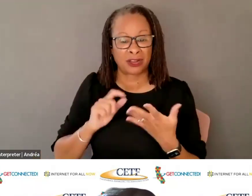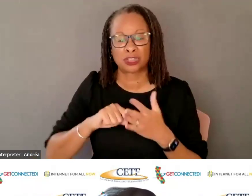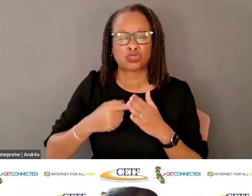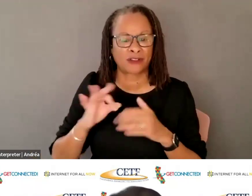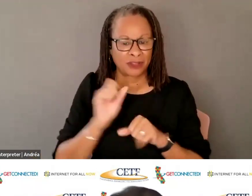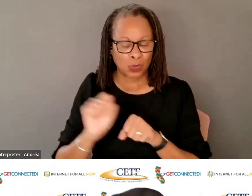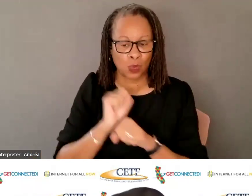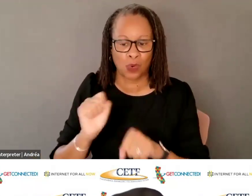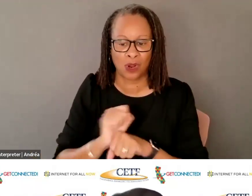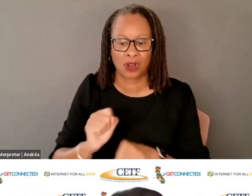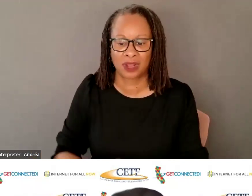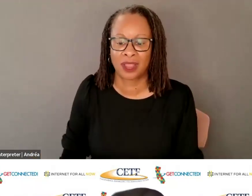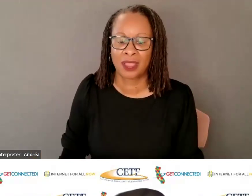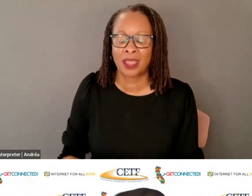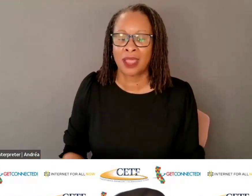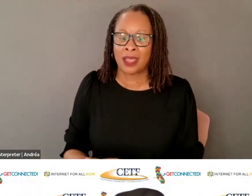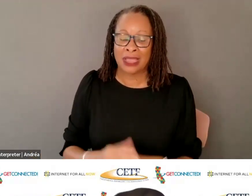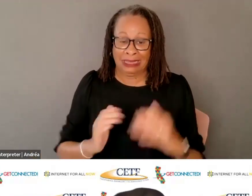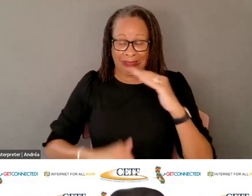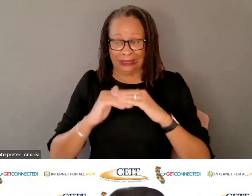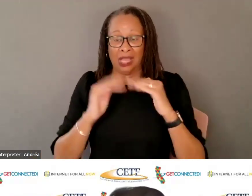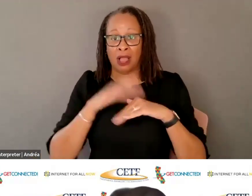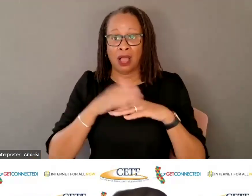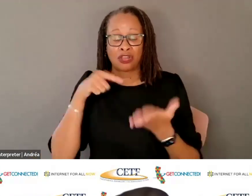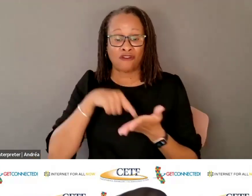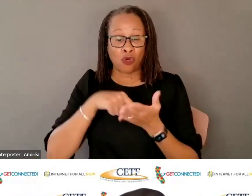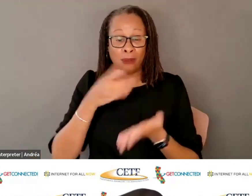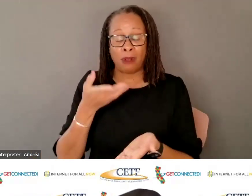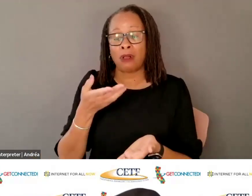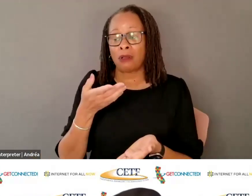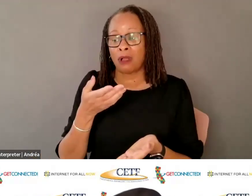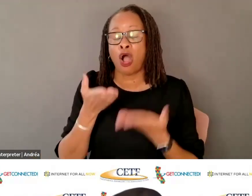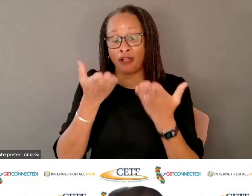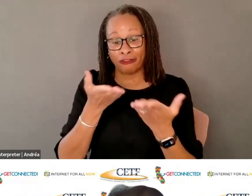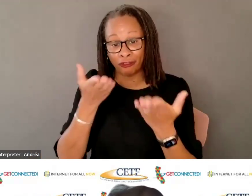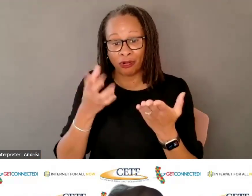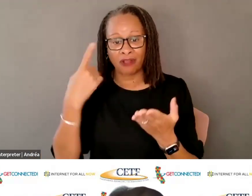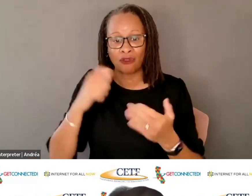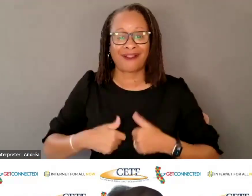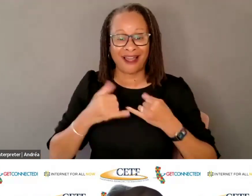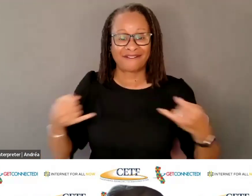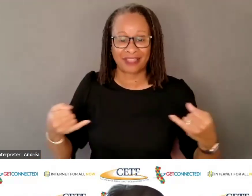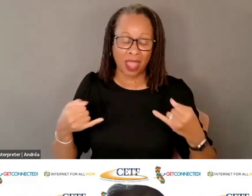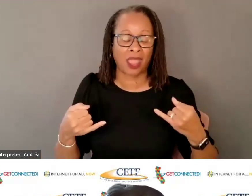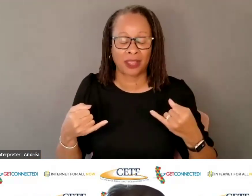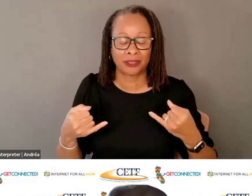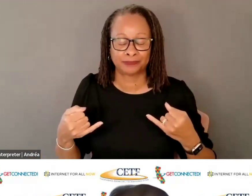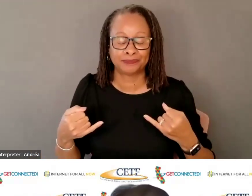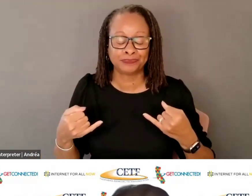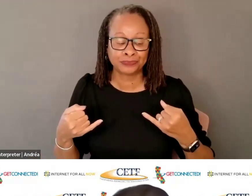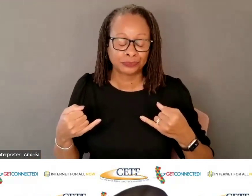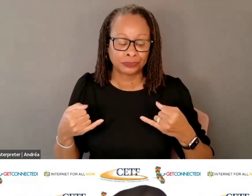The threshold on the affordable offers and for the Lifeline program is 100 down, 20